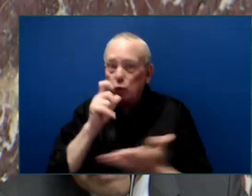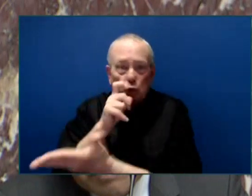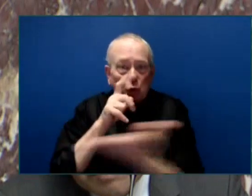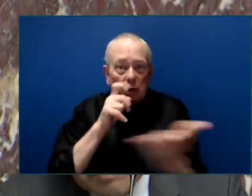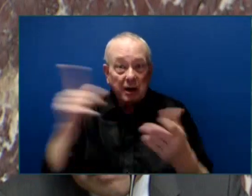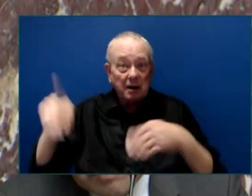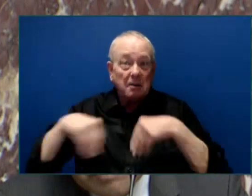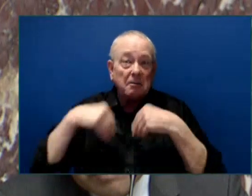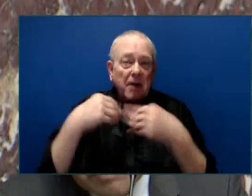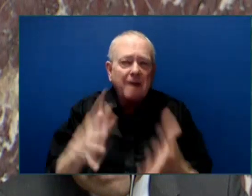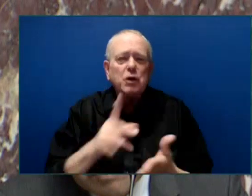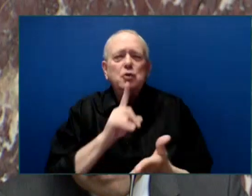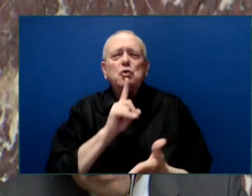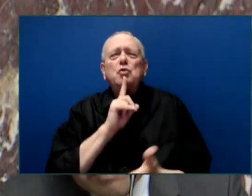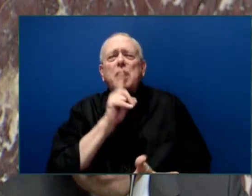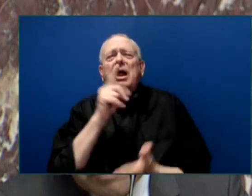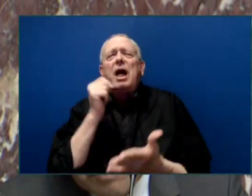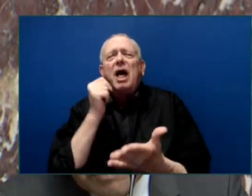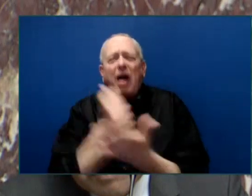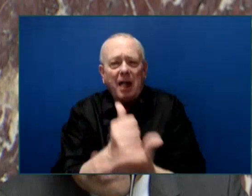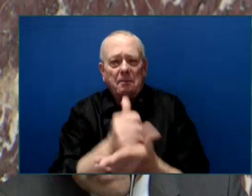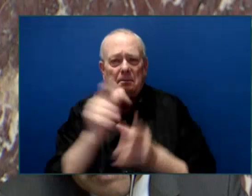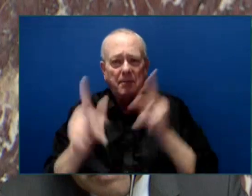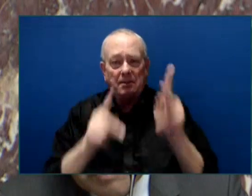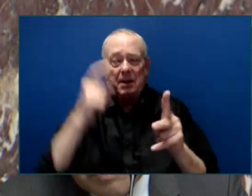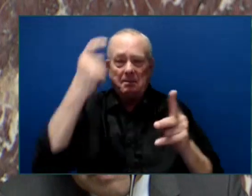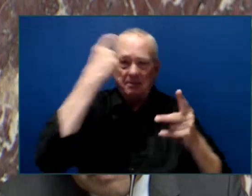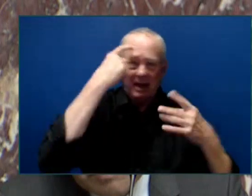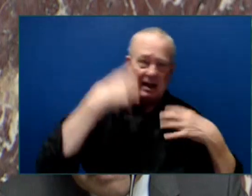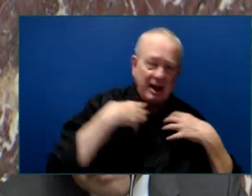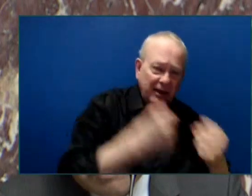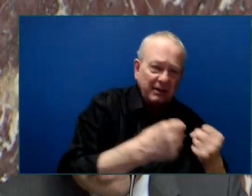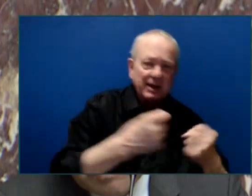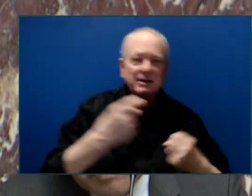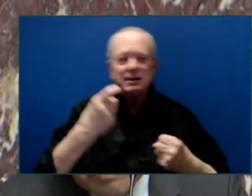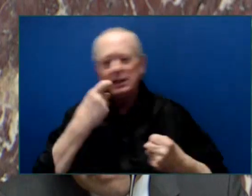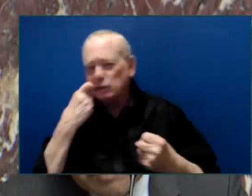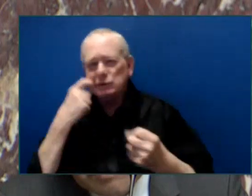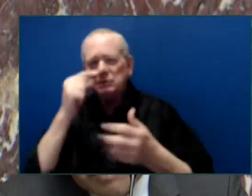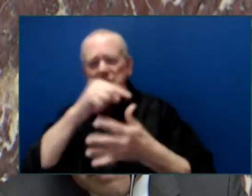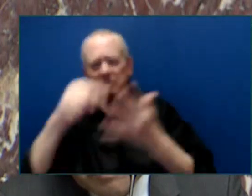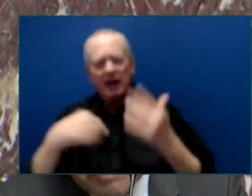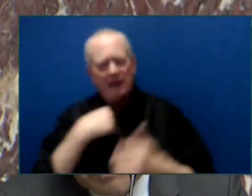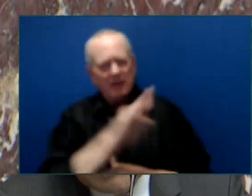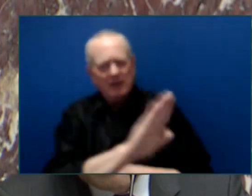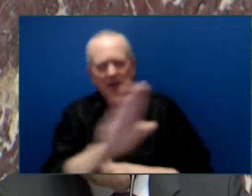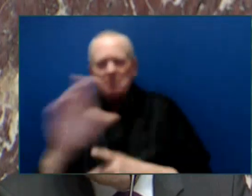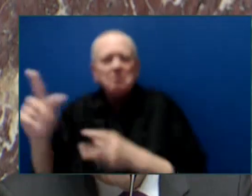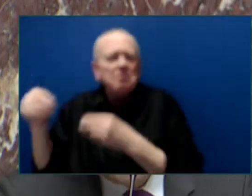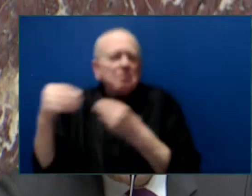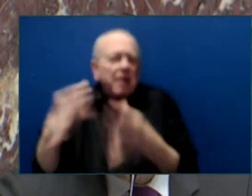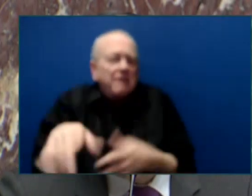in British Columbia? This government is simply failing them, and it is time they did better.